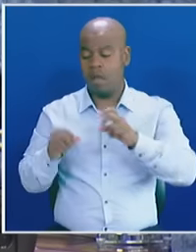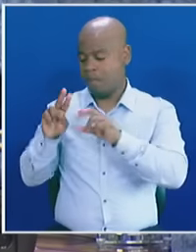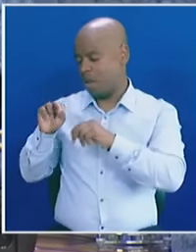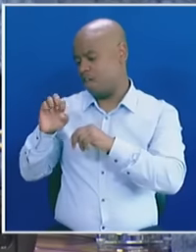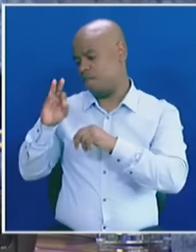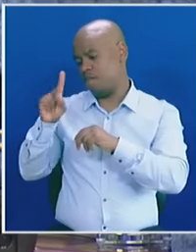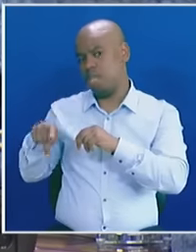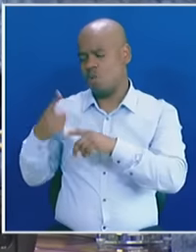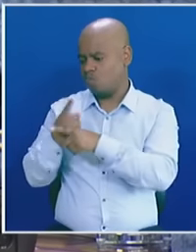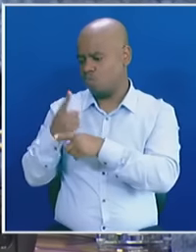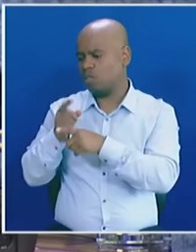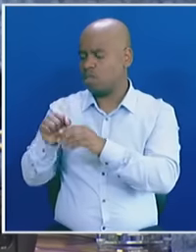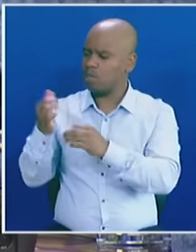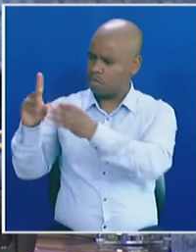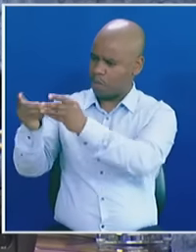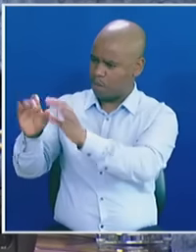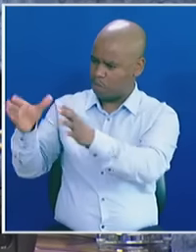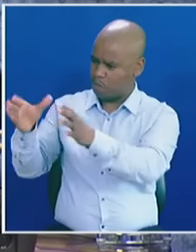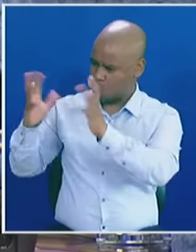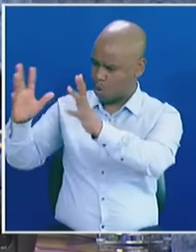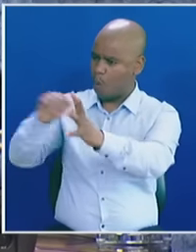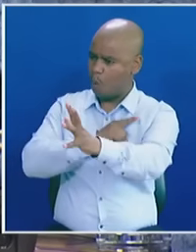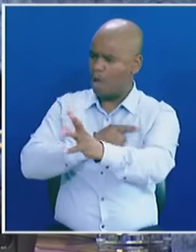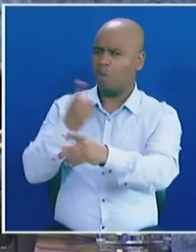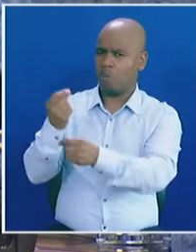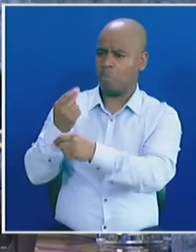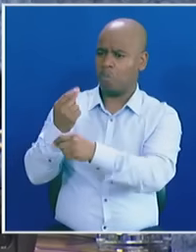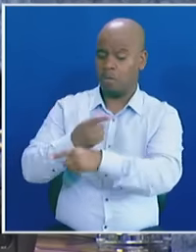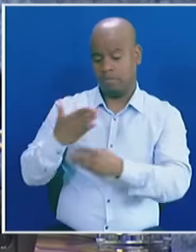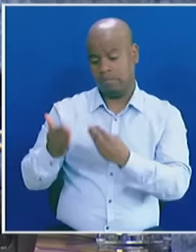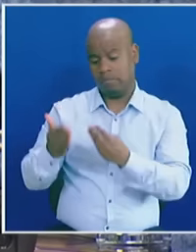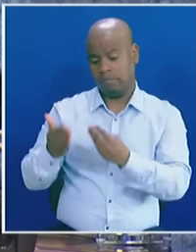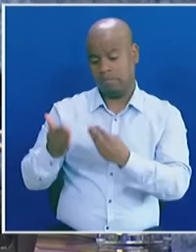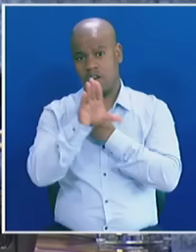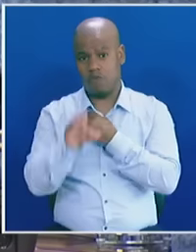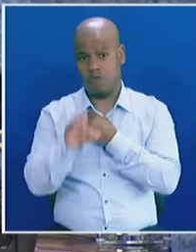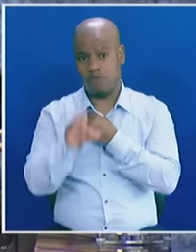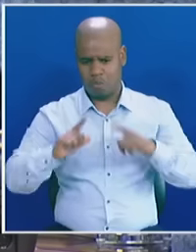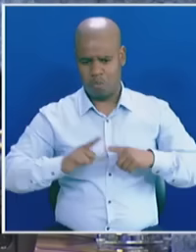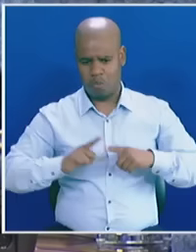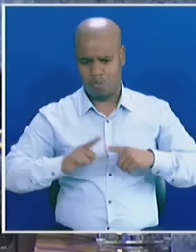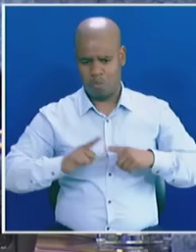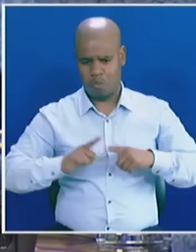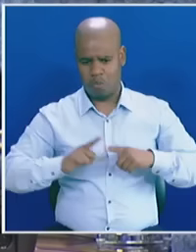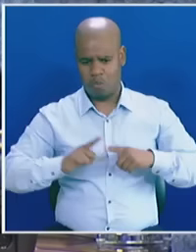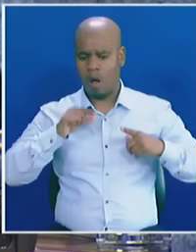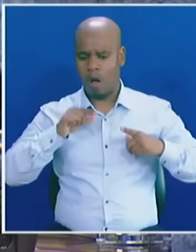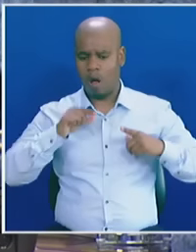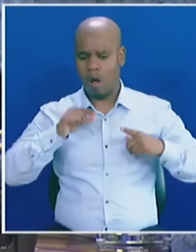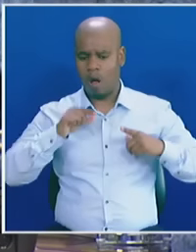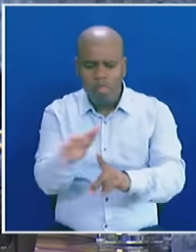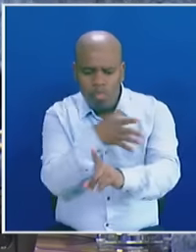this department for saving the lives of a number of young South Africans who were on their way to join